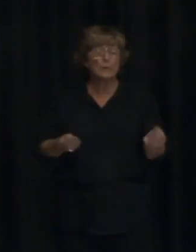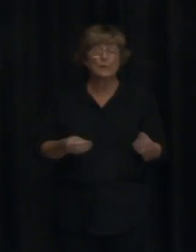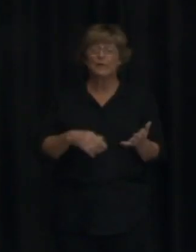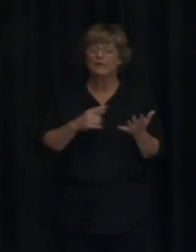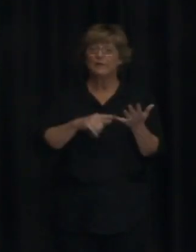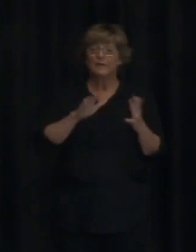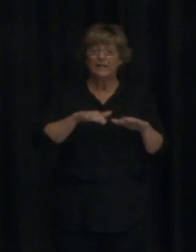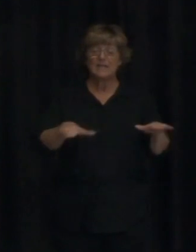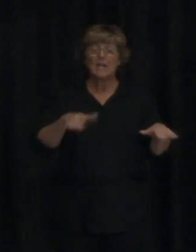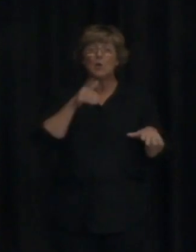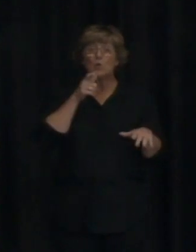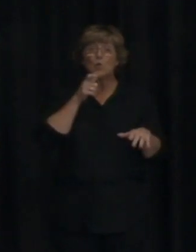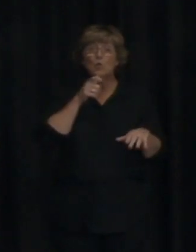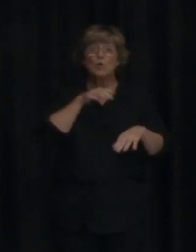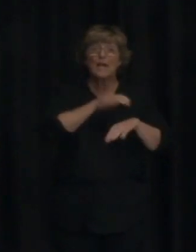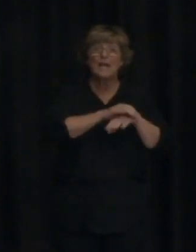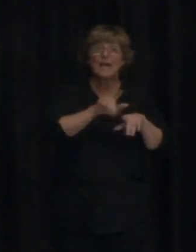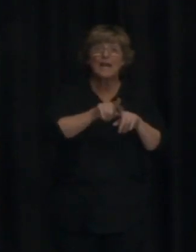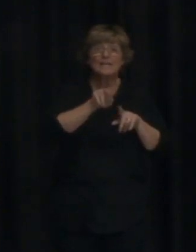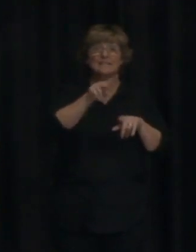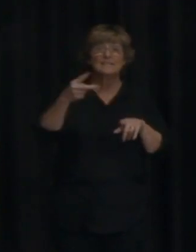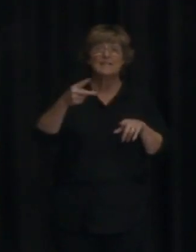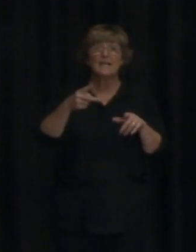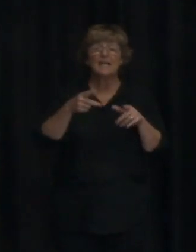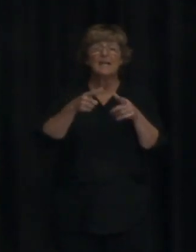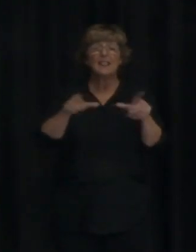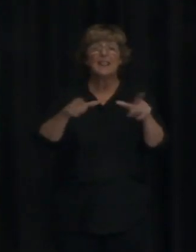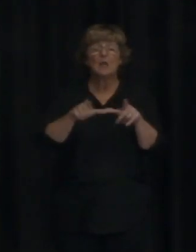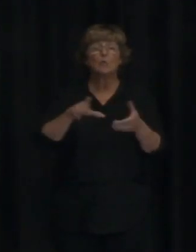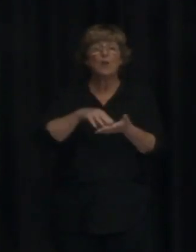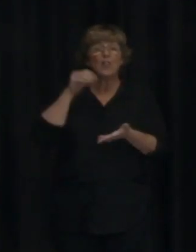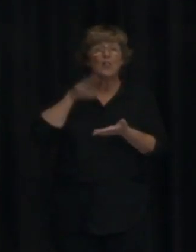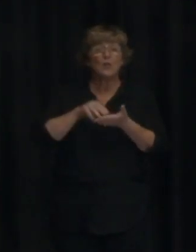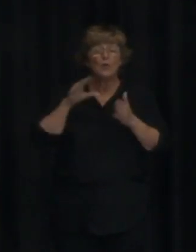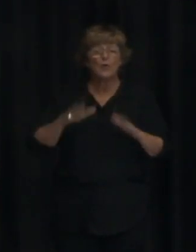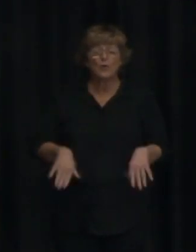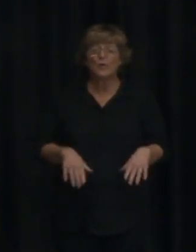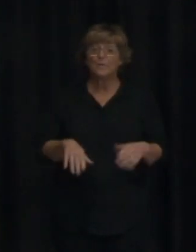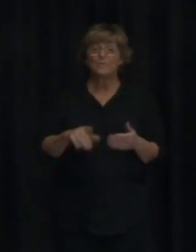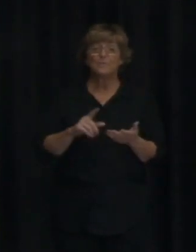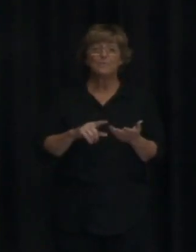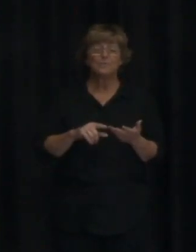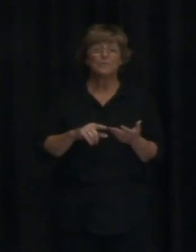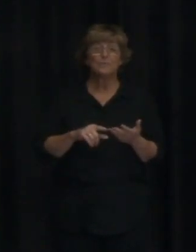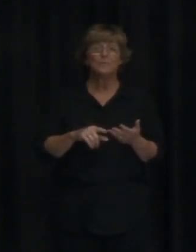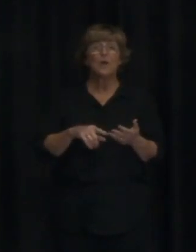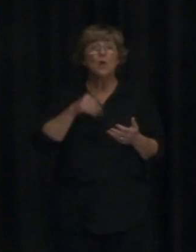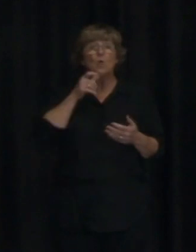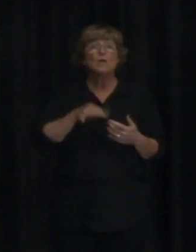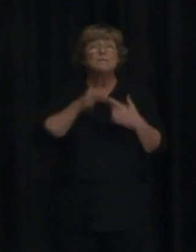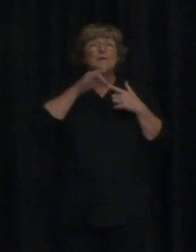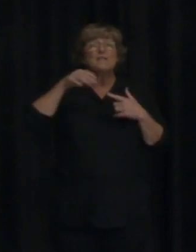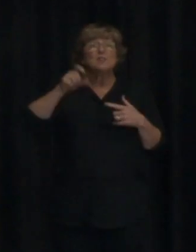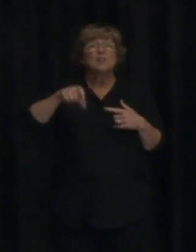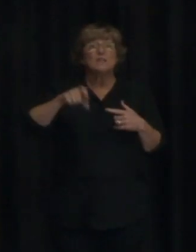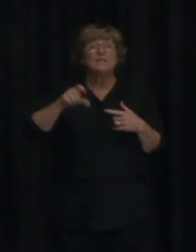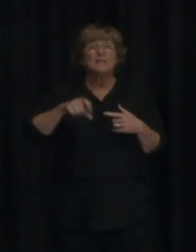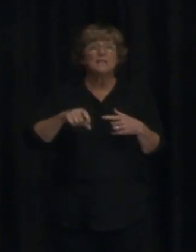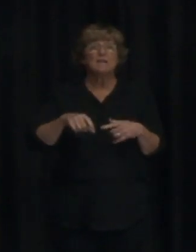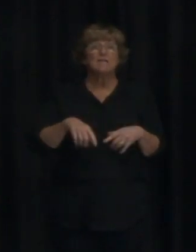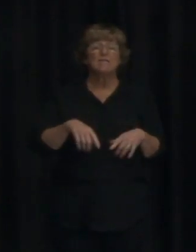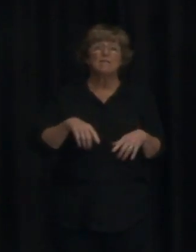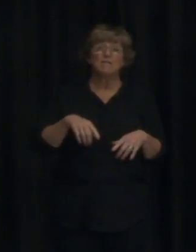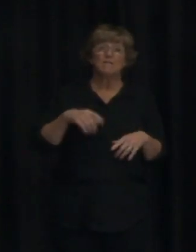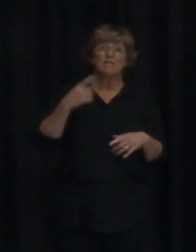includes kids that are English as second language learners. It includes the needs, most special needs, including IDD